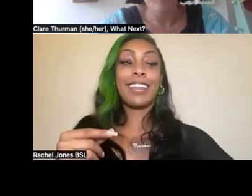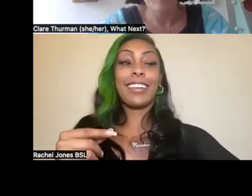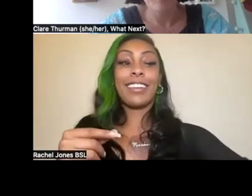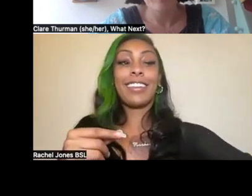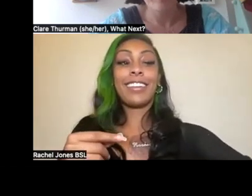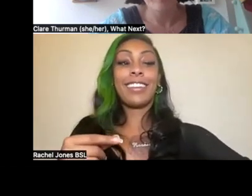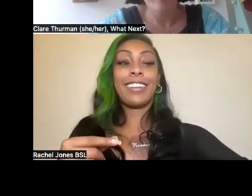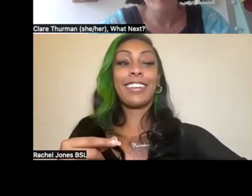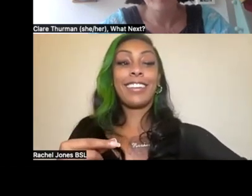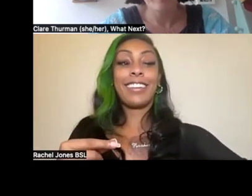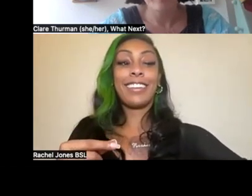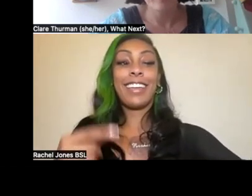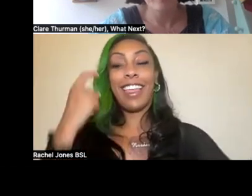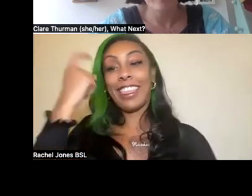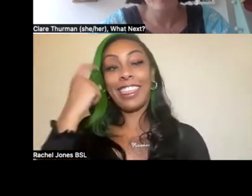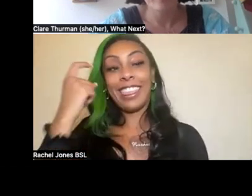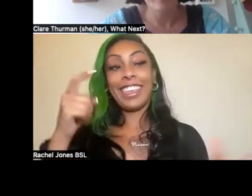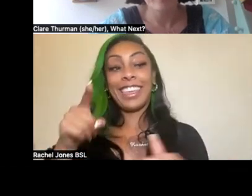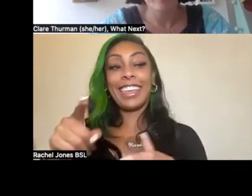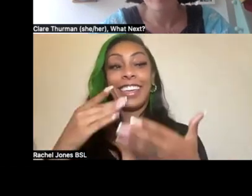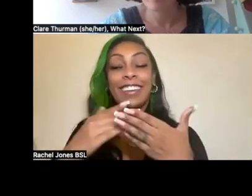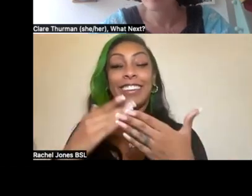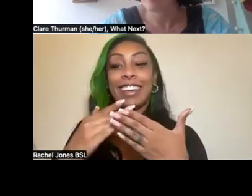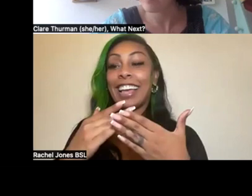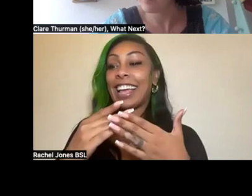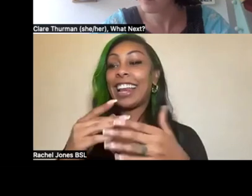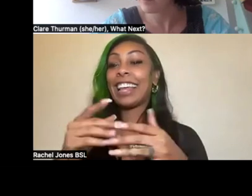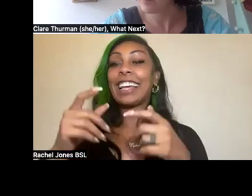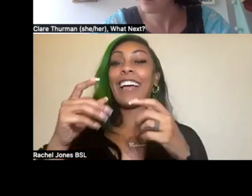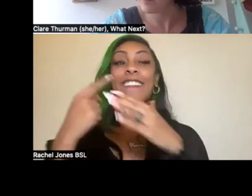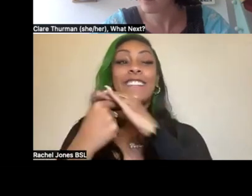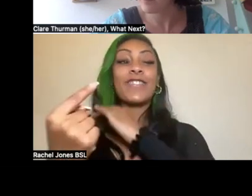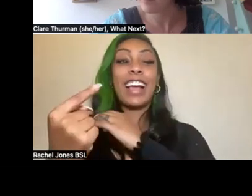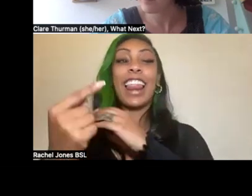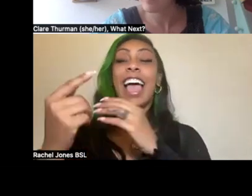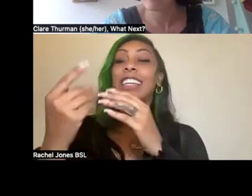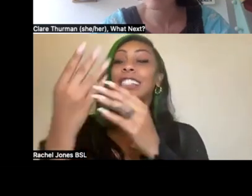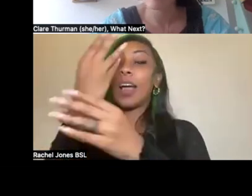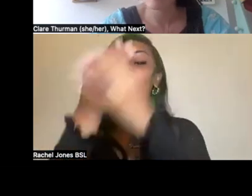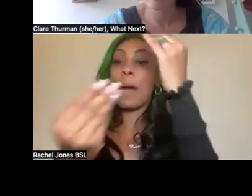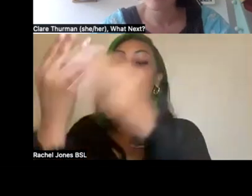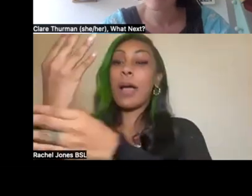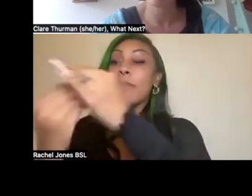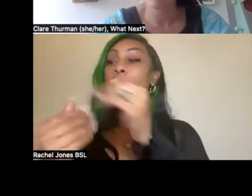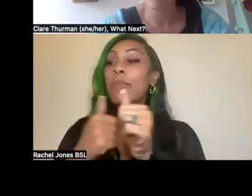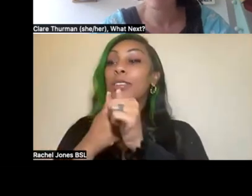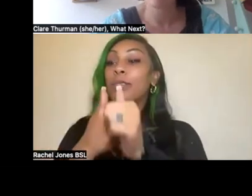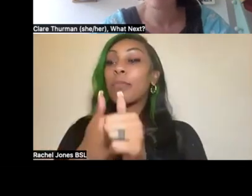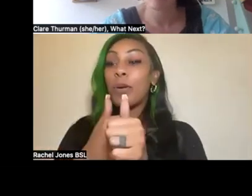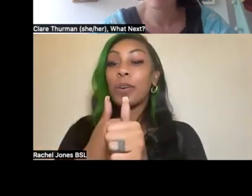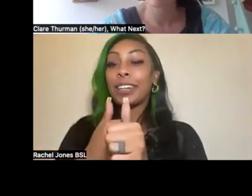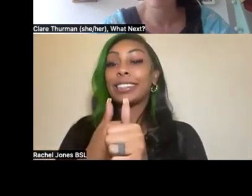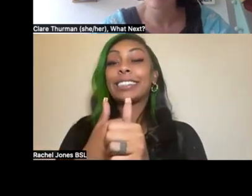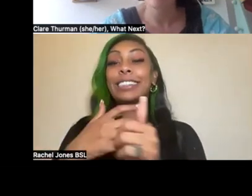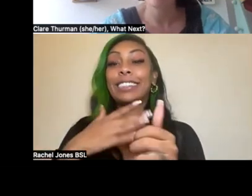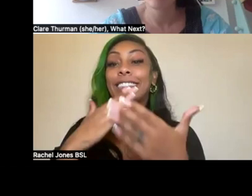I think it's really worth pointing out that there are still freelancers that are falling through the gaps of support. So we really